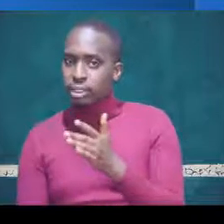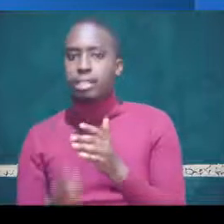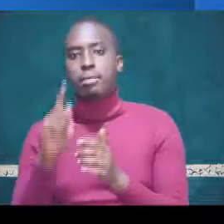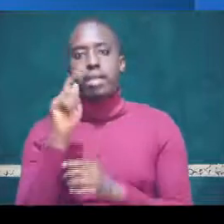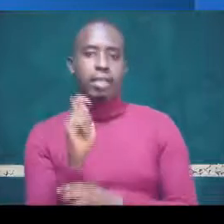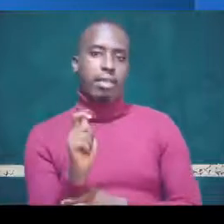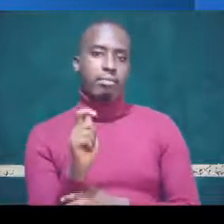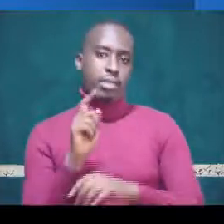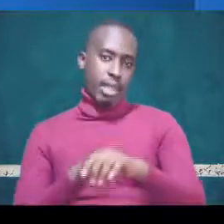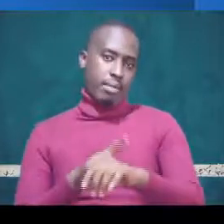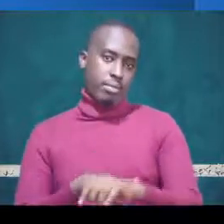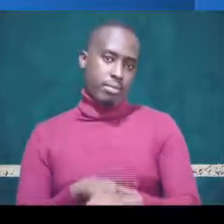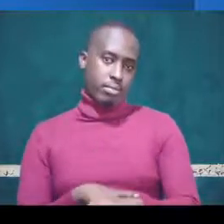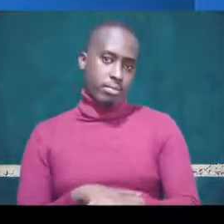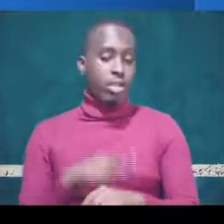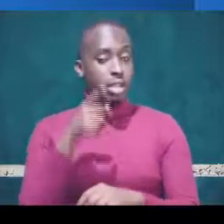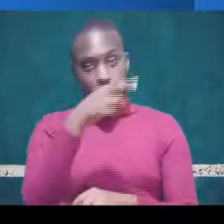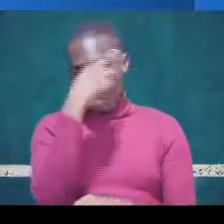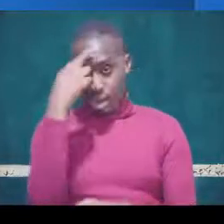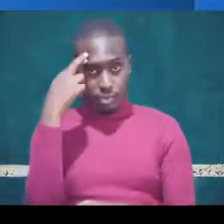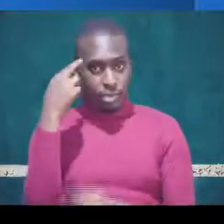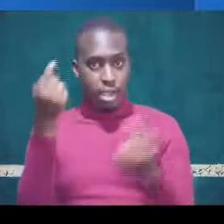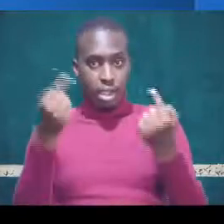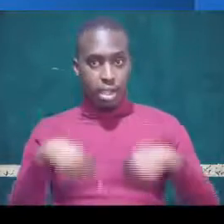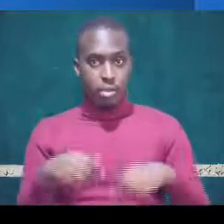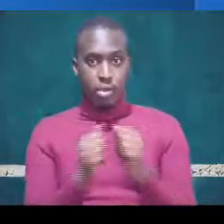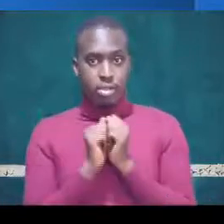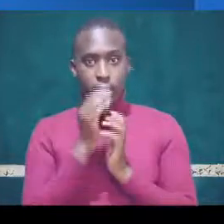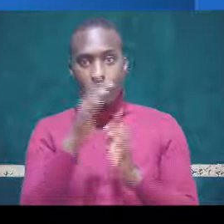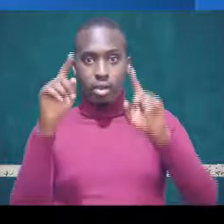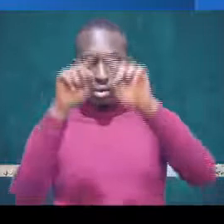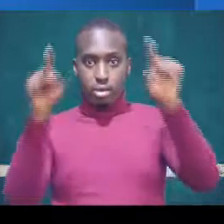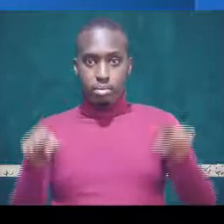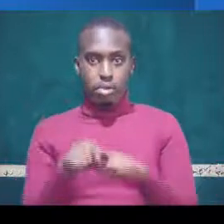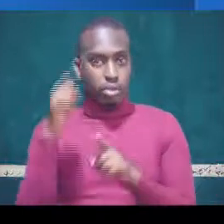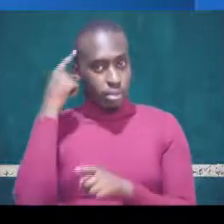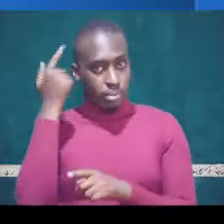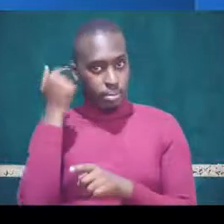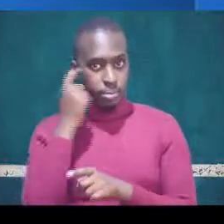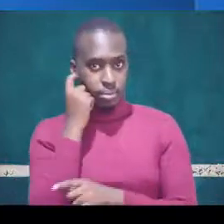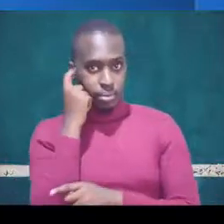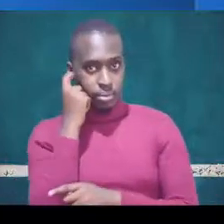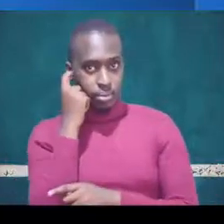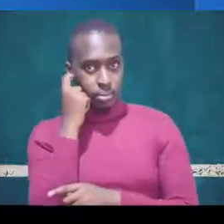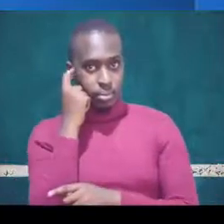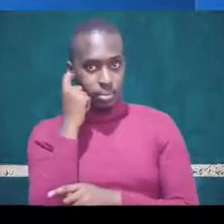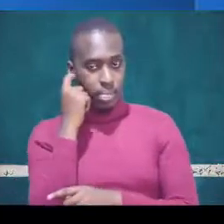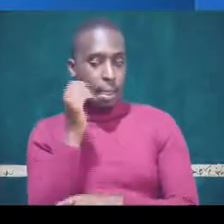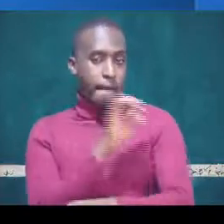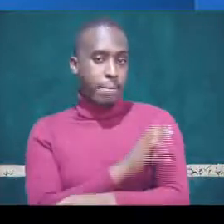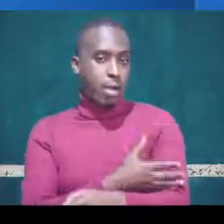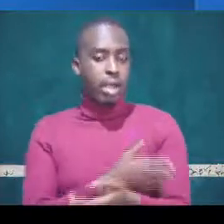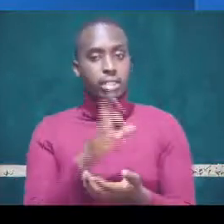time. And that's why, please come along with me here to the board. Power is the rate of doing